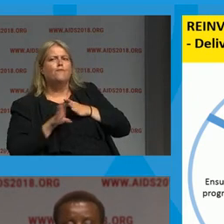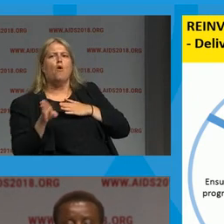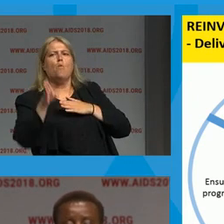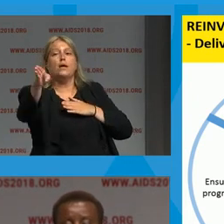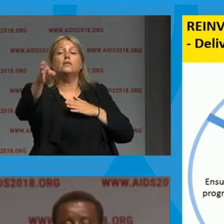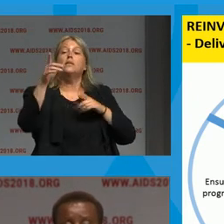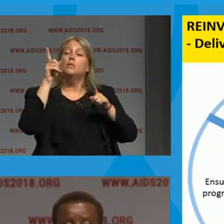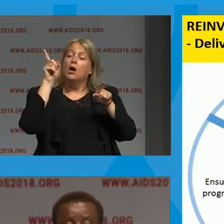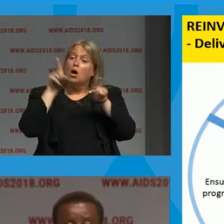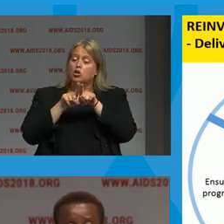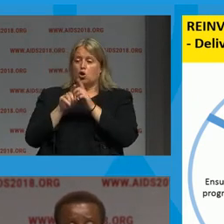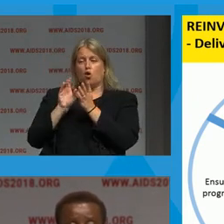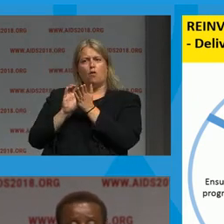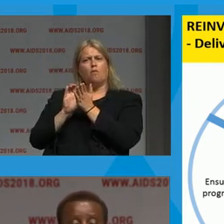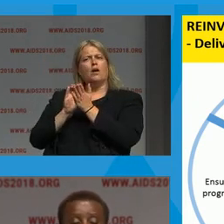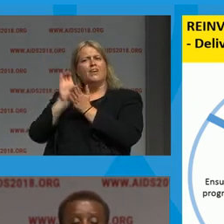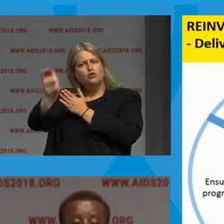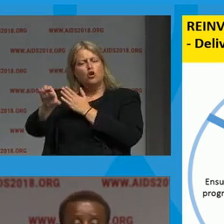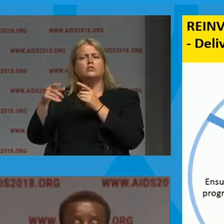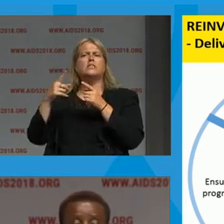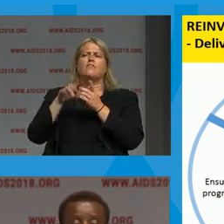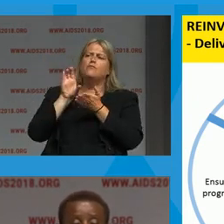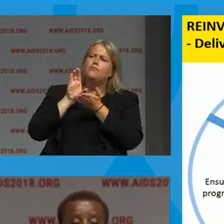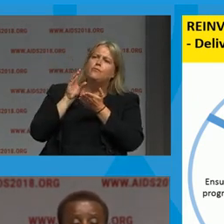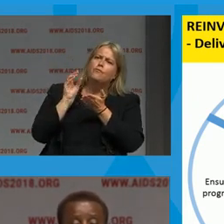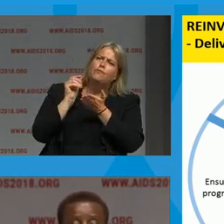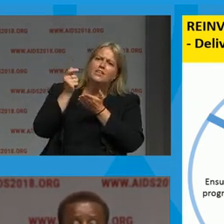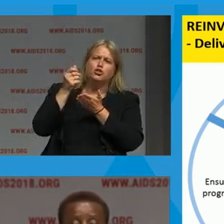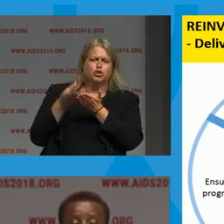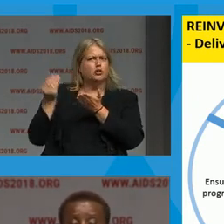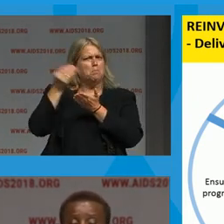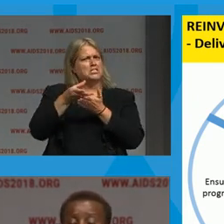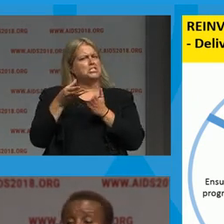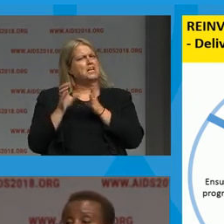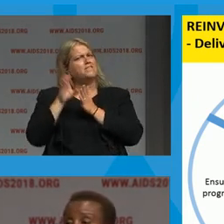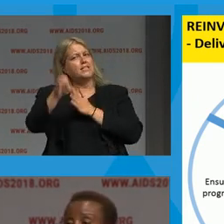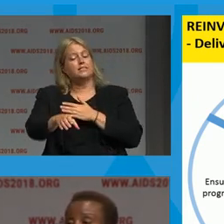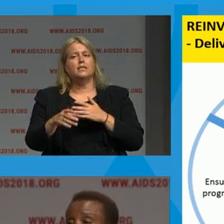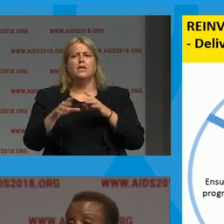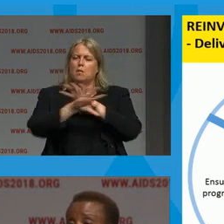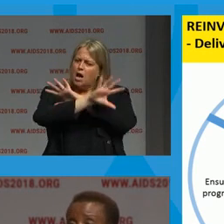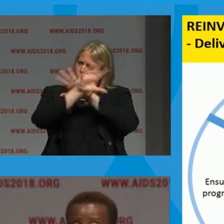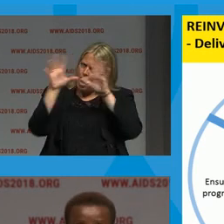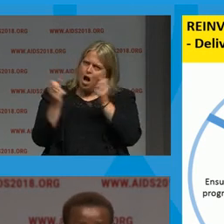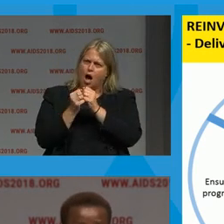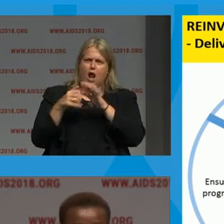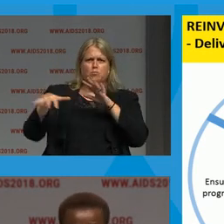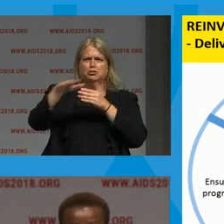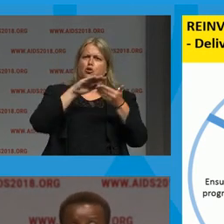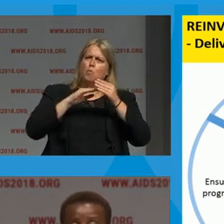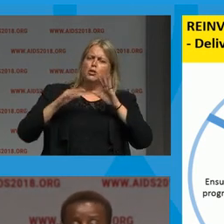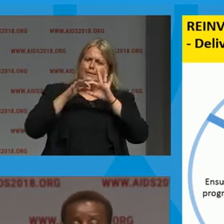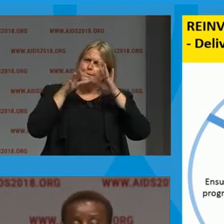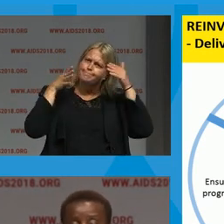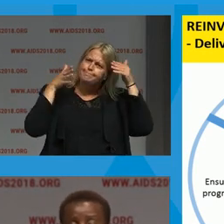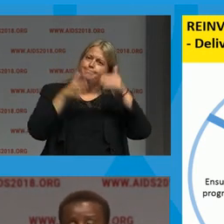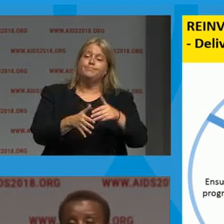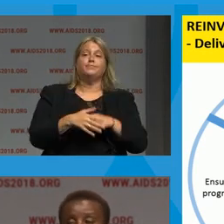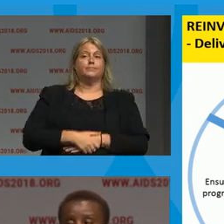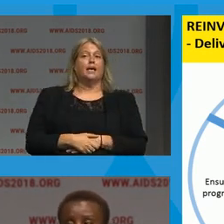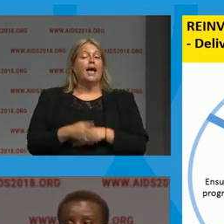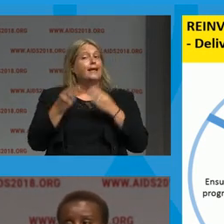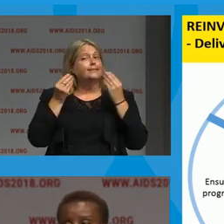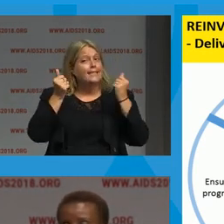results, and we must invest funds. All this with accountability, commitment, focus, synergies, innovation, and scale.